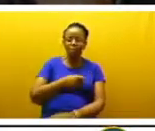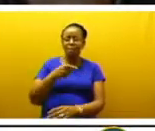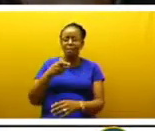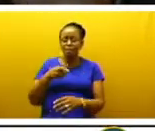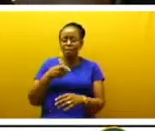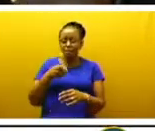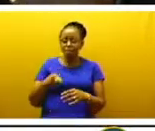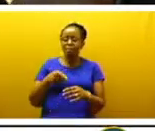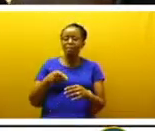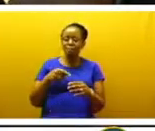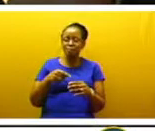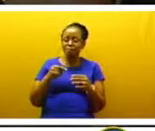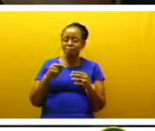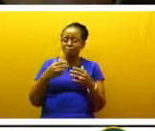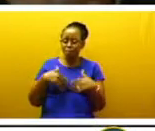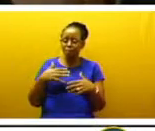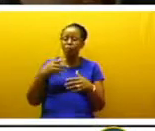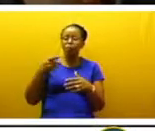able-bodied chairperson.